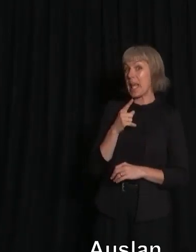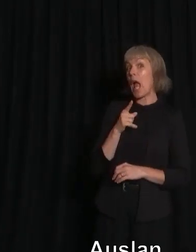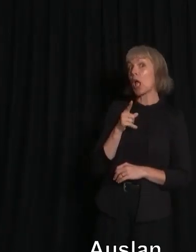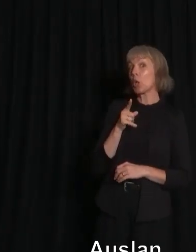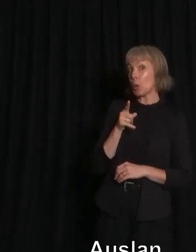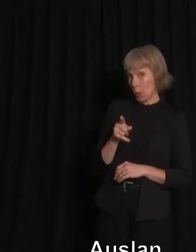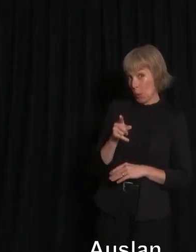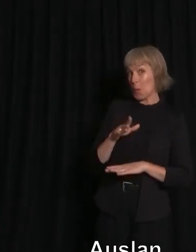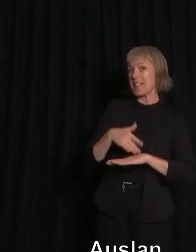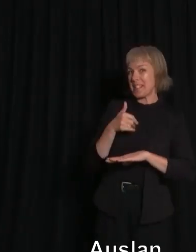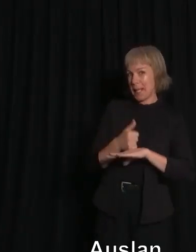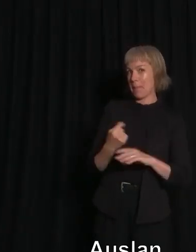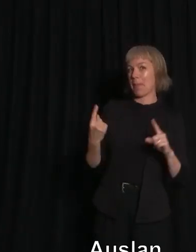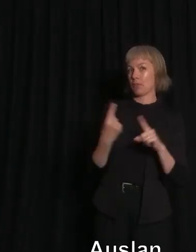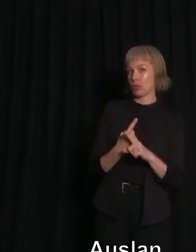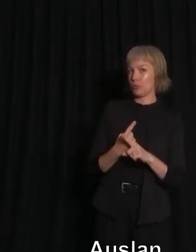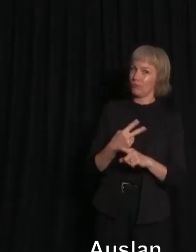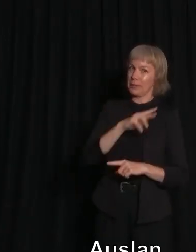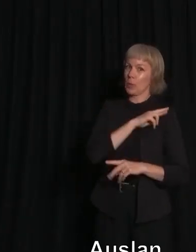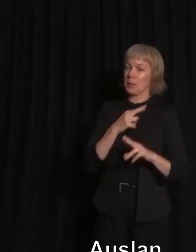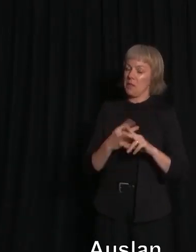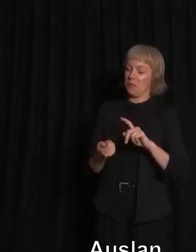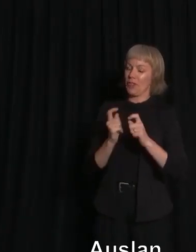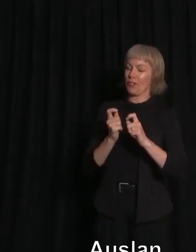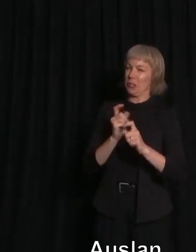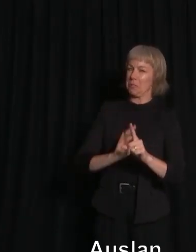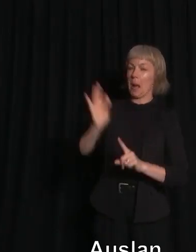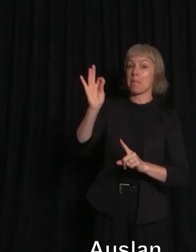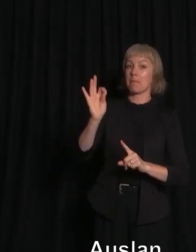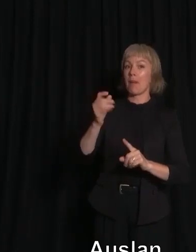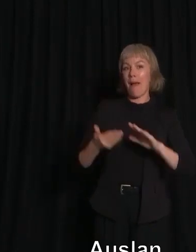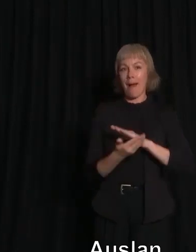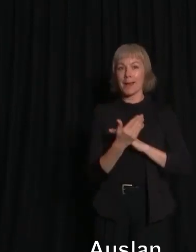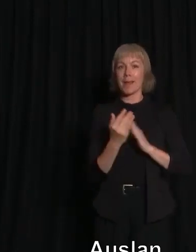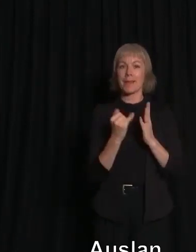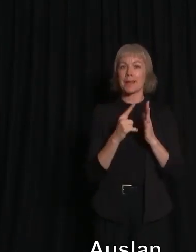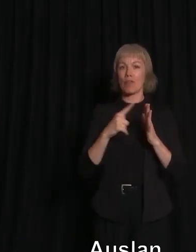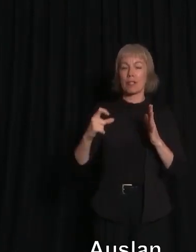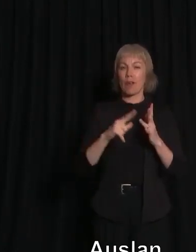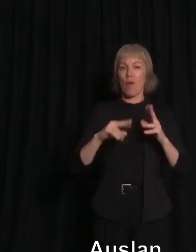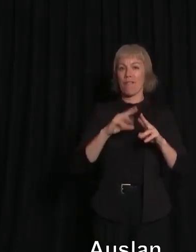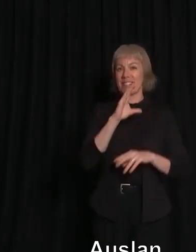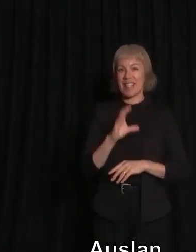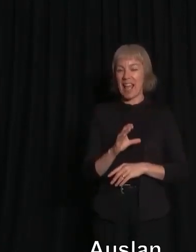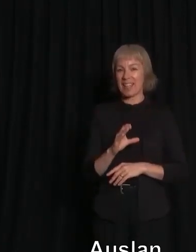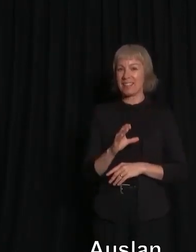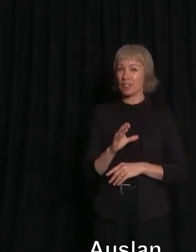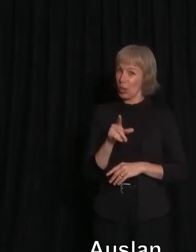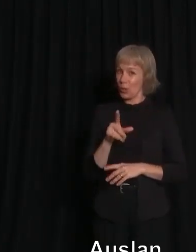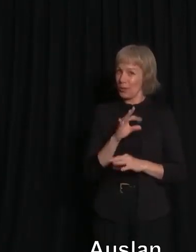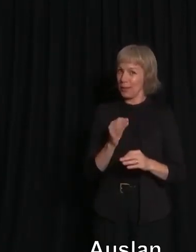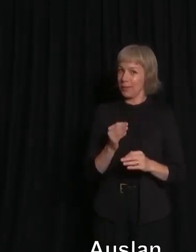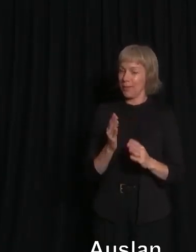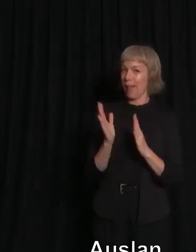initiator for these changes in the Argentinian law system when you were Under Secretary of State for that. So, bravo and thank you.